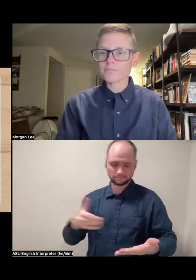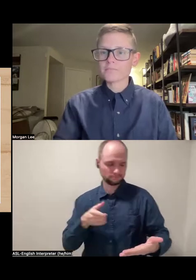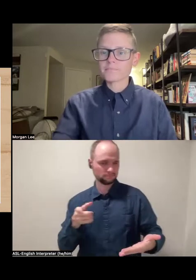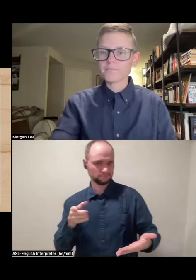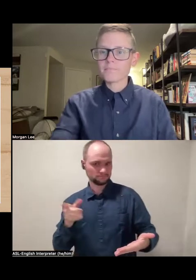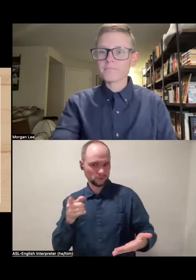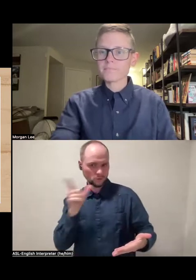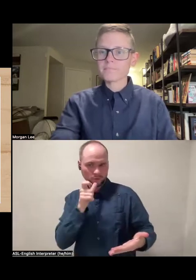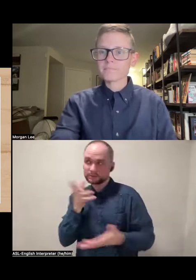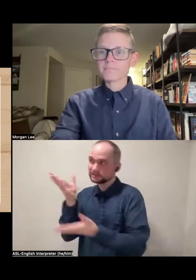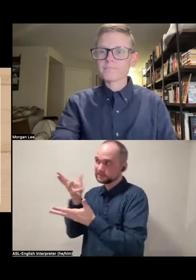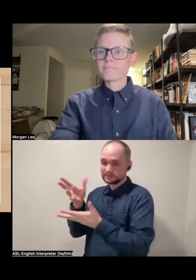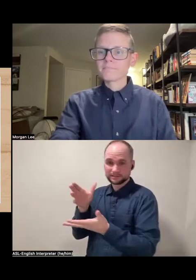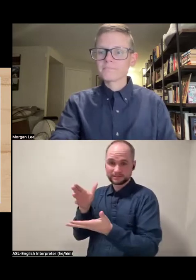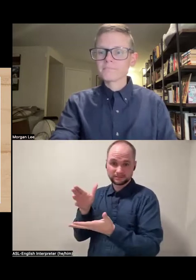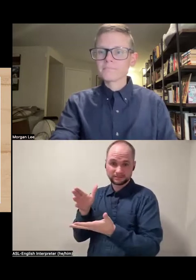culture.